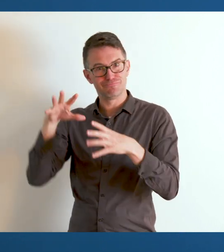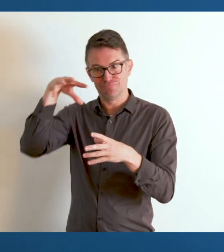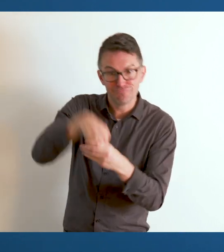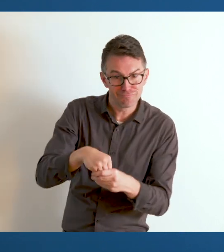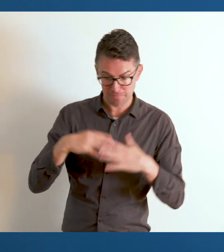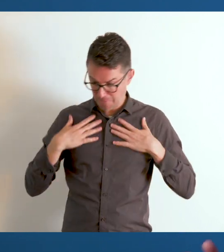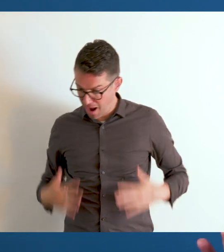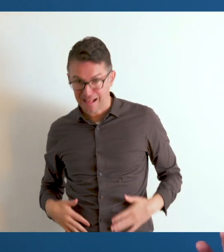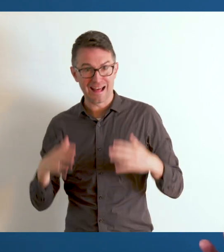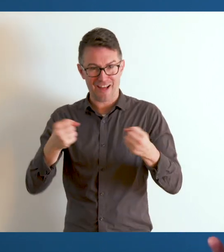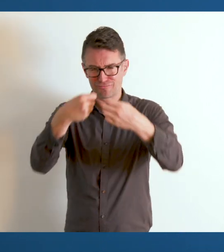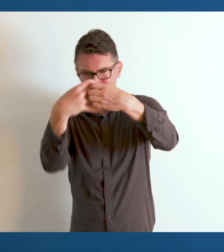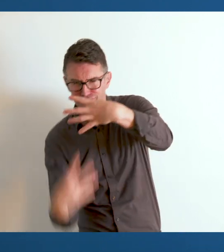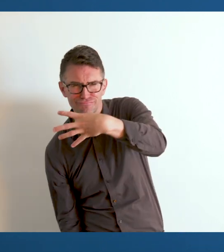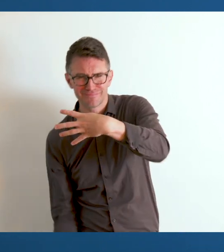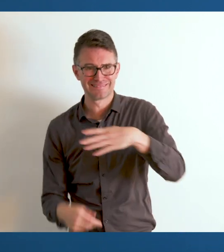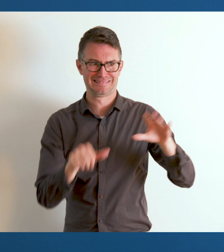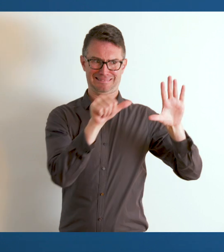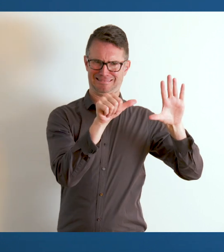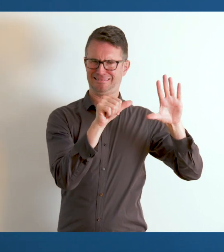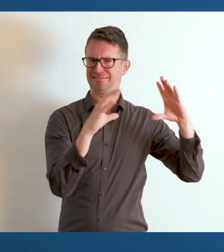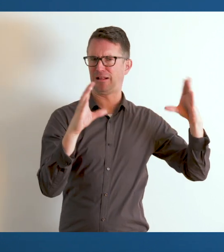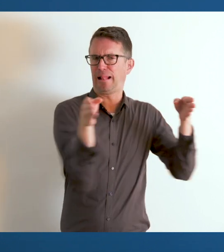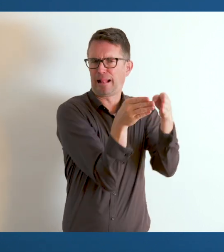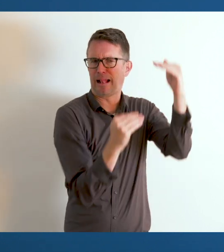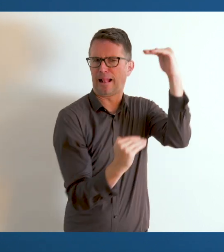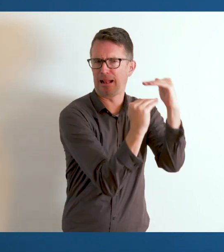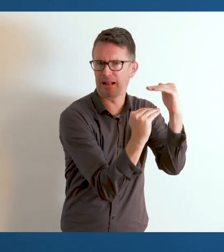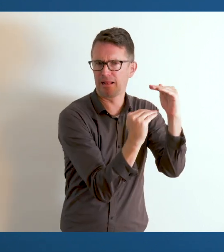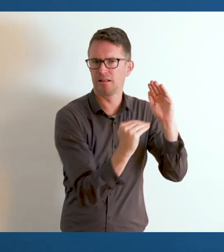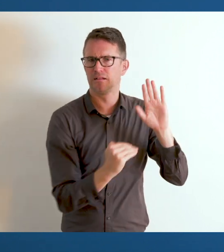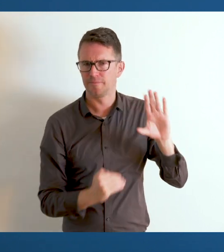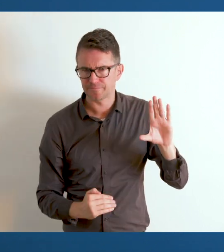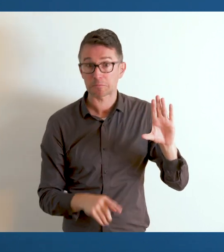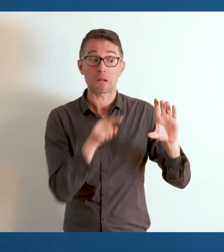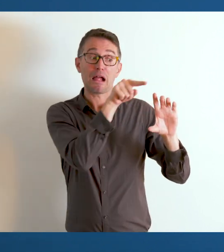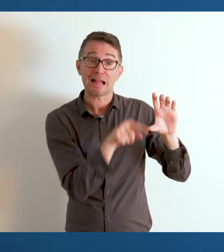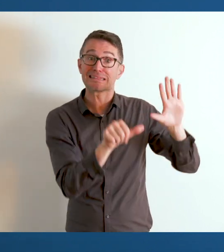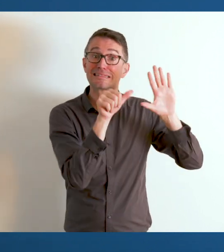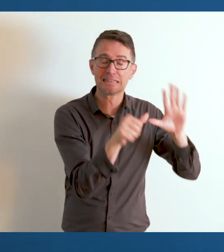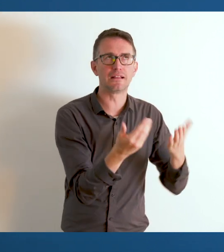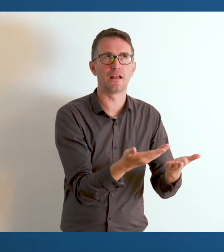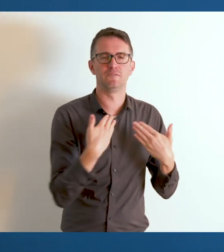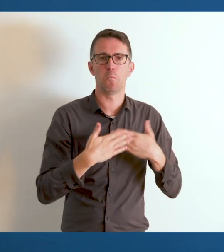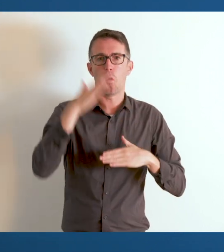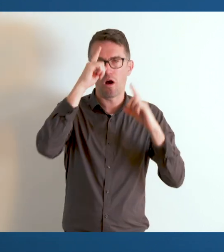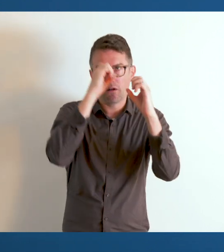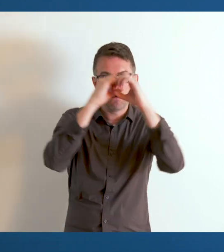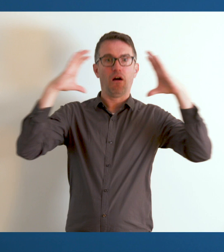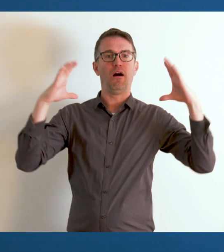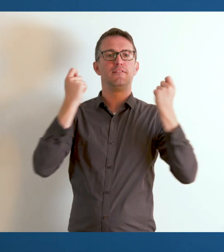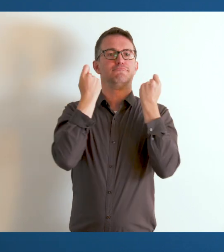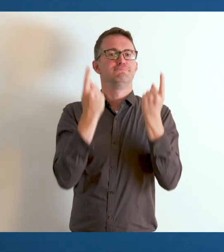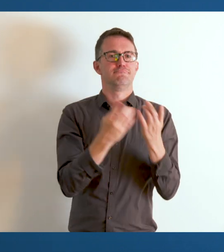body. So what we focus on are those that will give us the majority of cases. They represent the